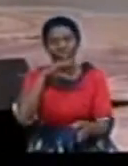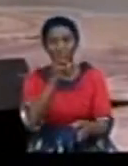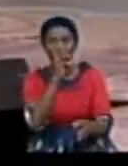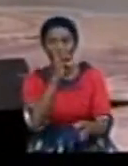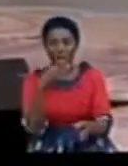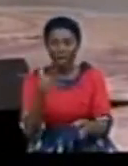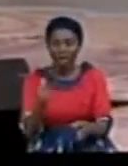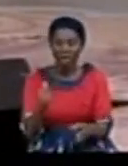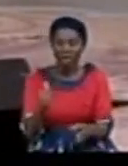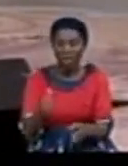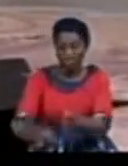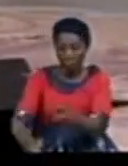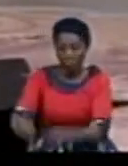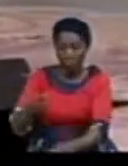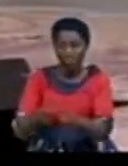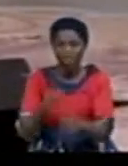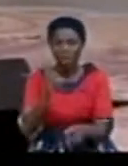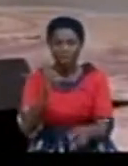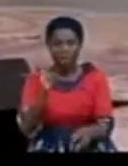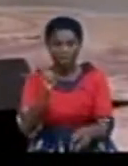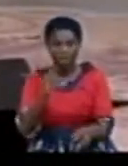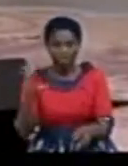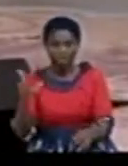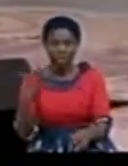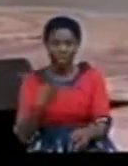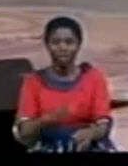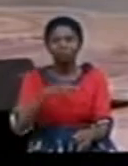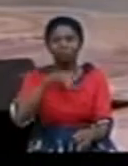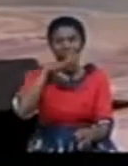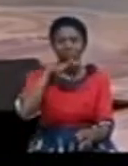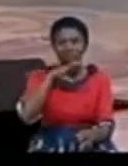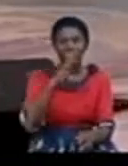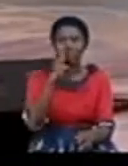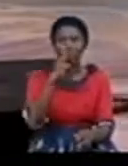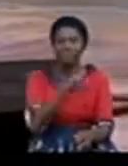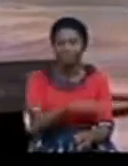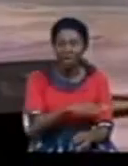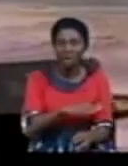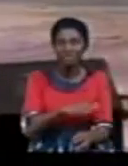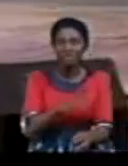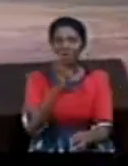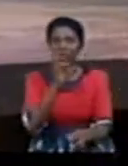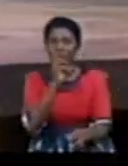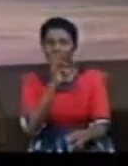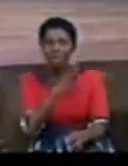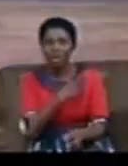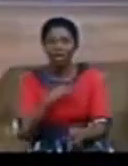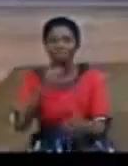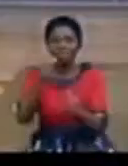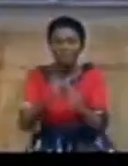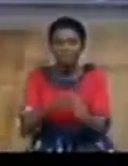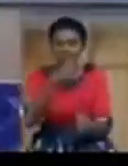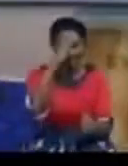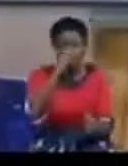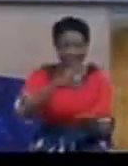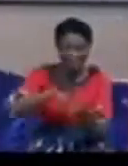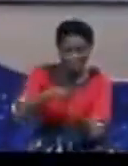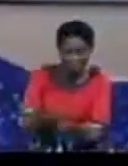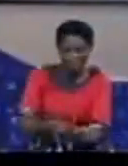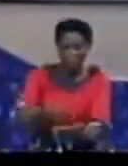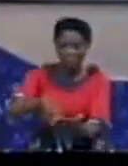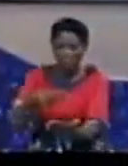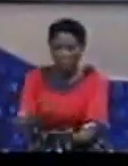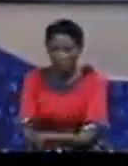well of degrading water, defiling water, and every man has fallen into that well. And